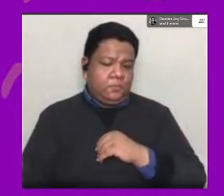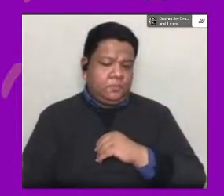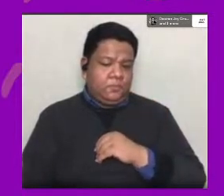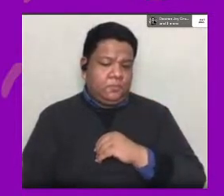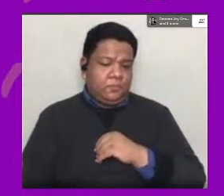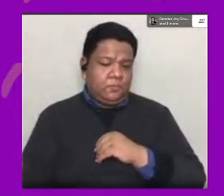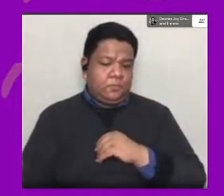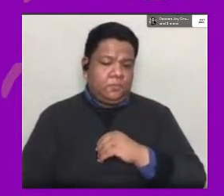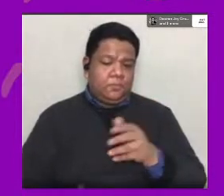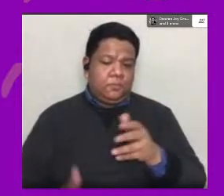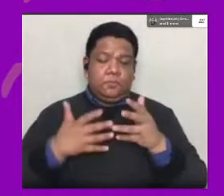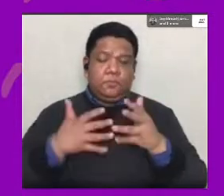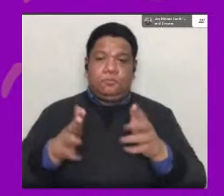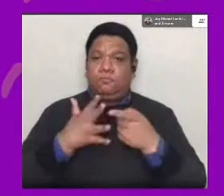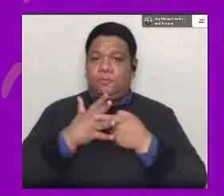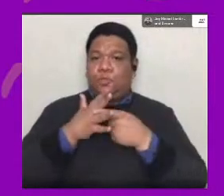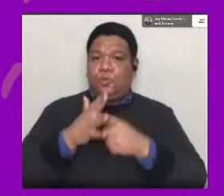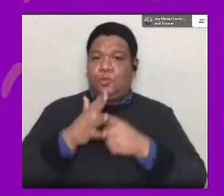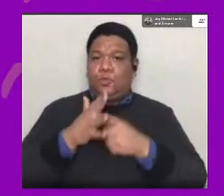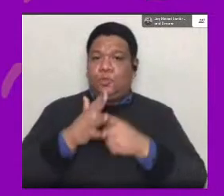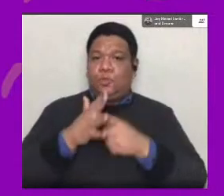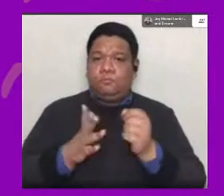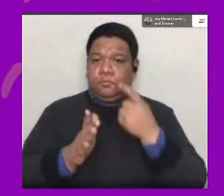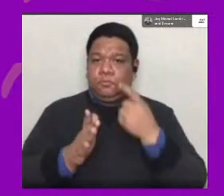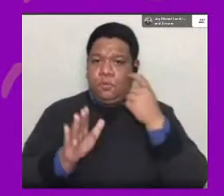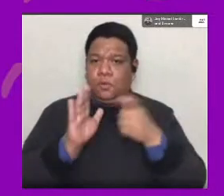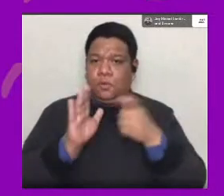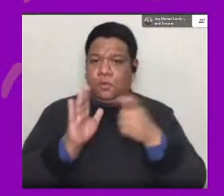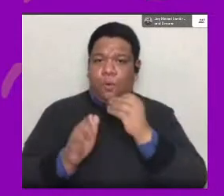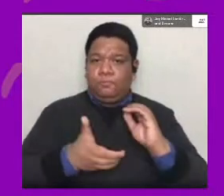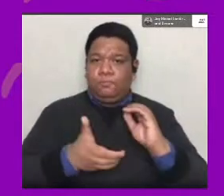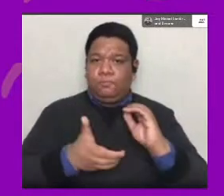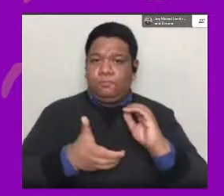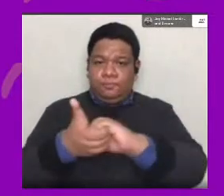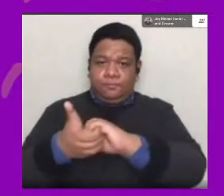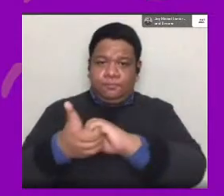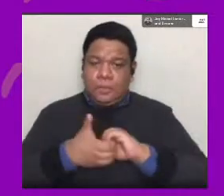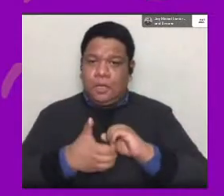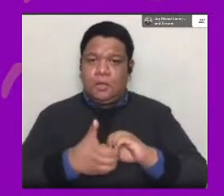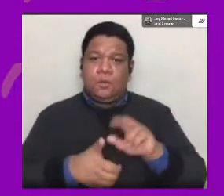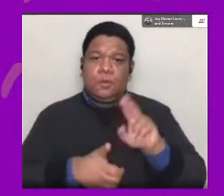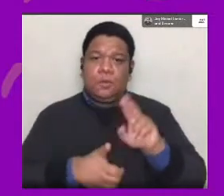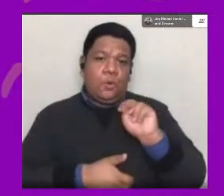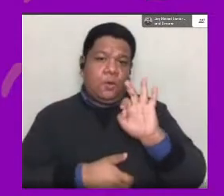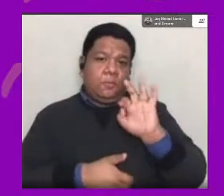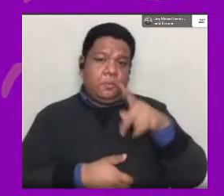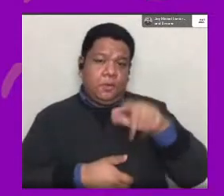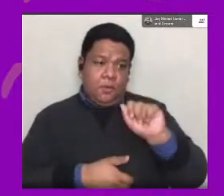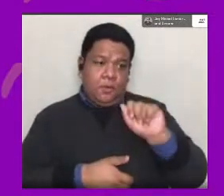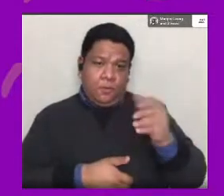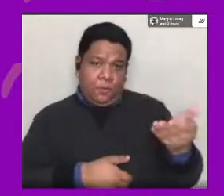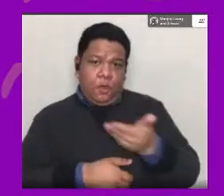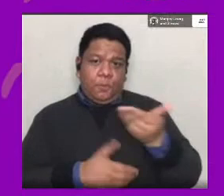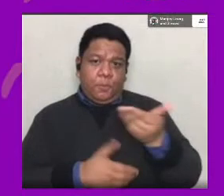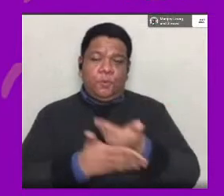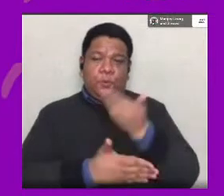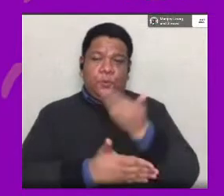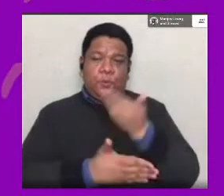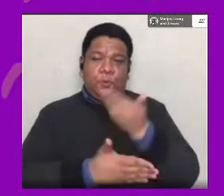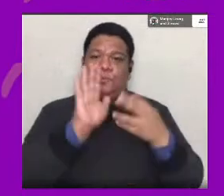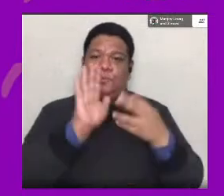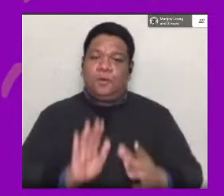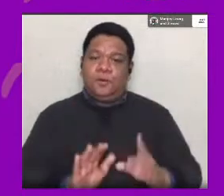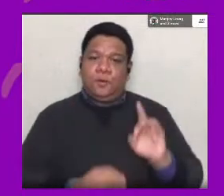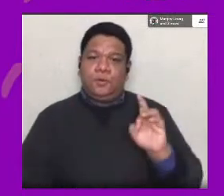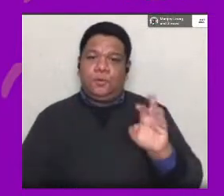Let me begin by acknowledging our co-conveners, UNFPA, and we welcome their new country representative, Dr.